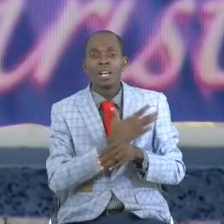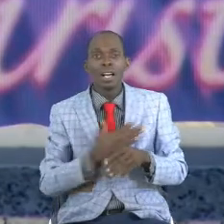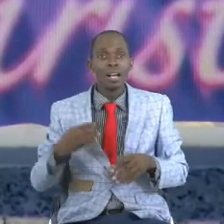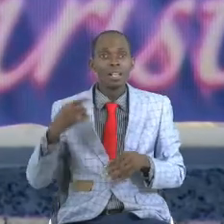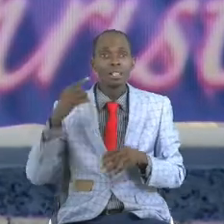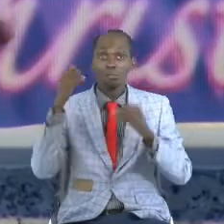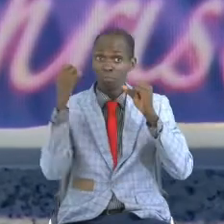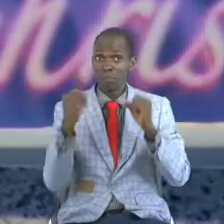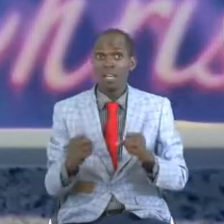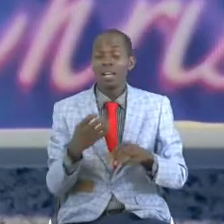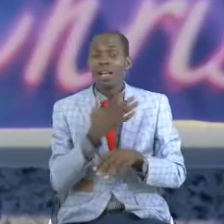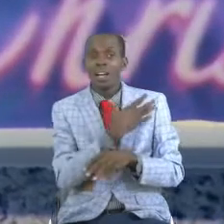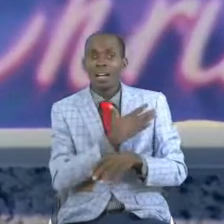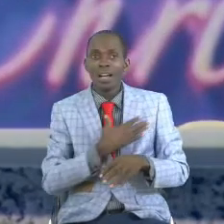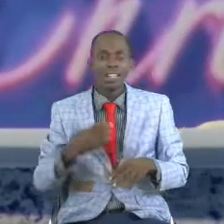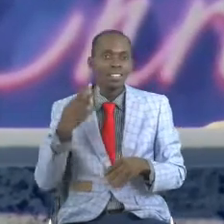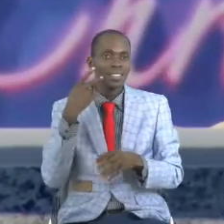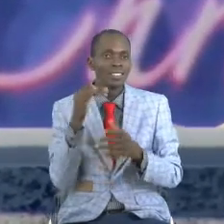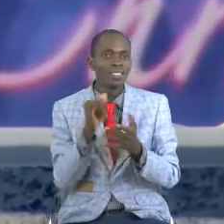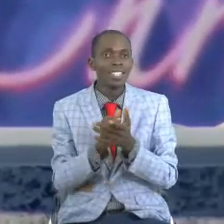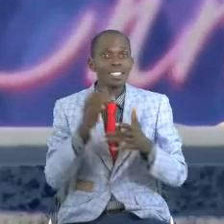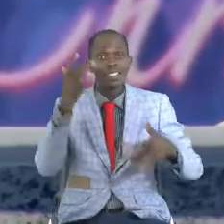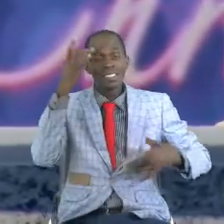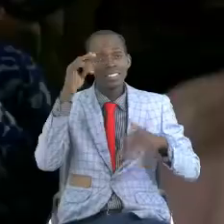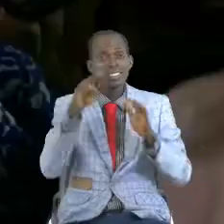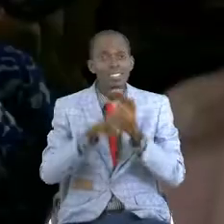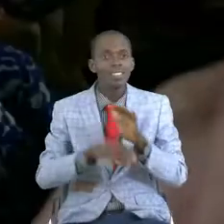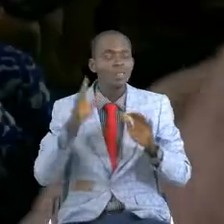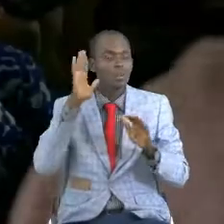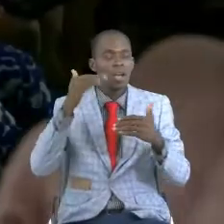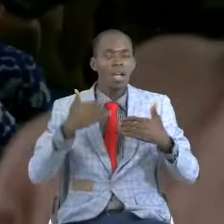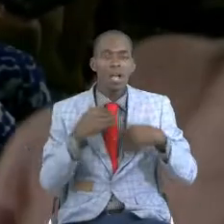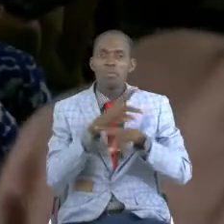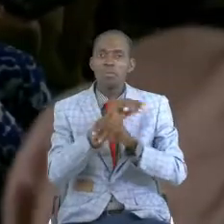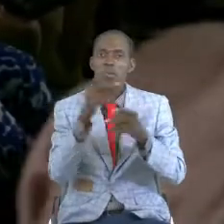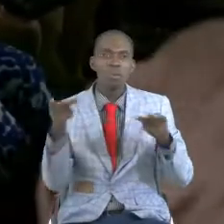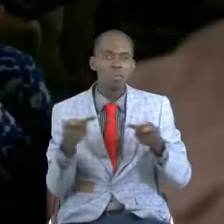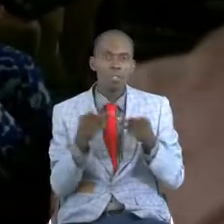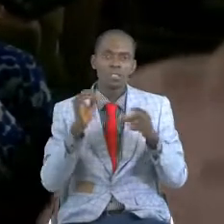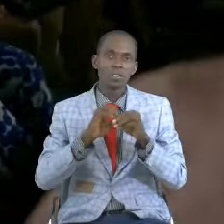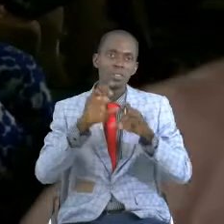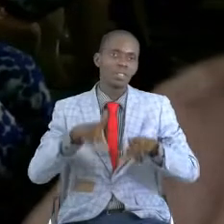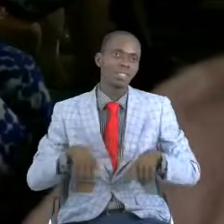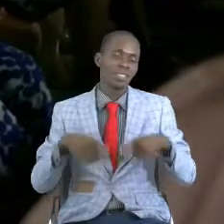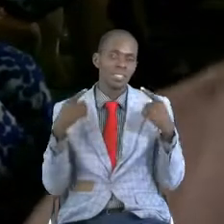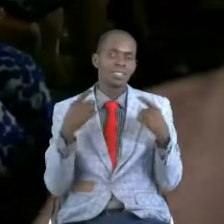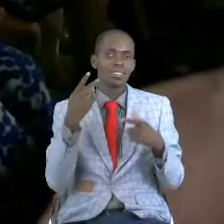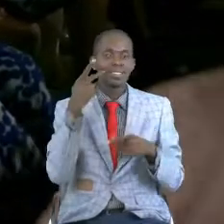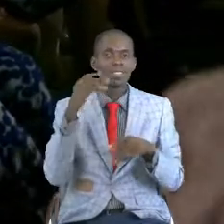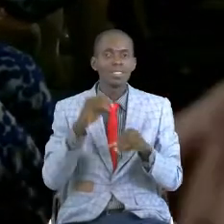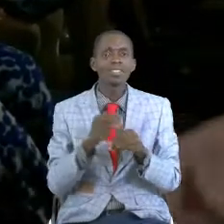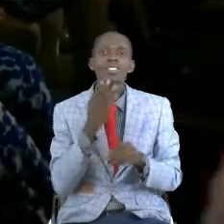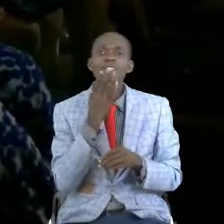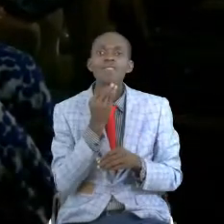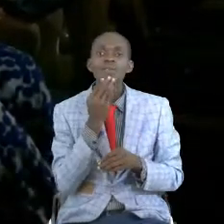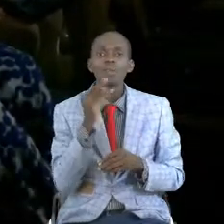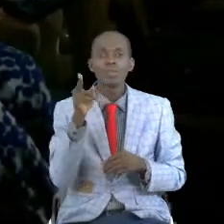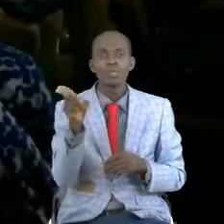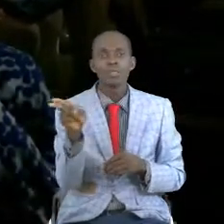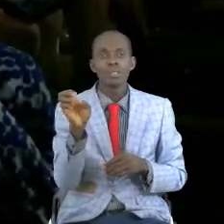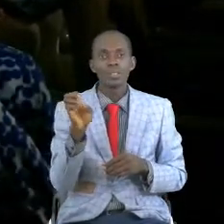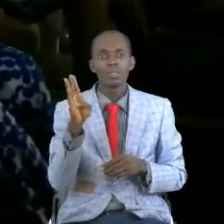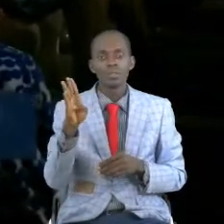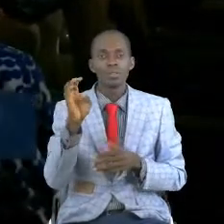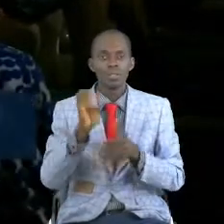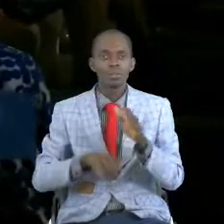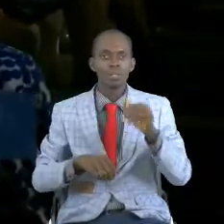him. Sicknesses will have no place in your life. Look at Hebrews chapter 13. We're